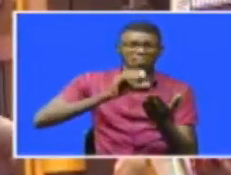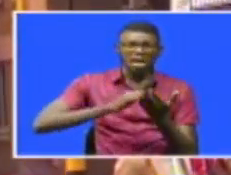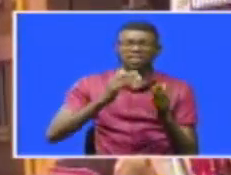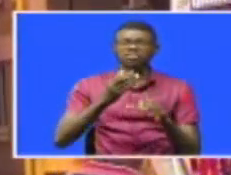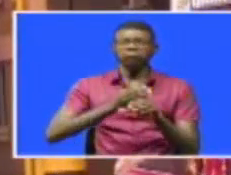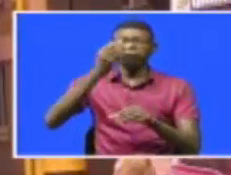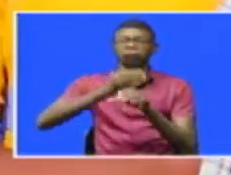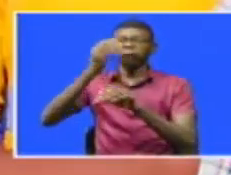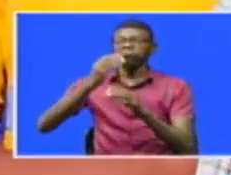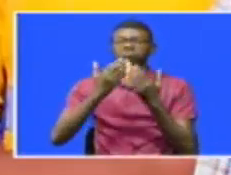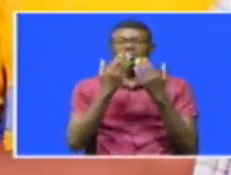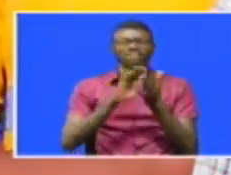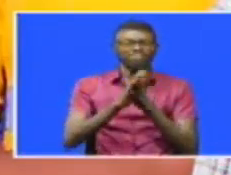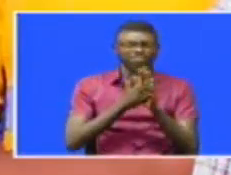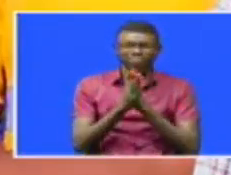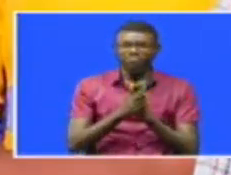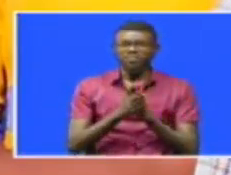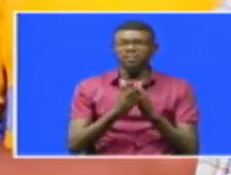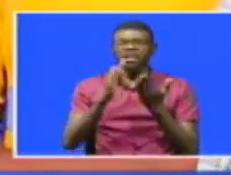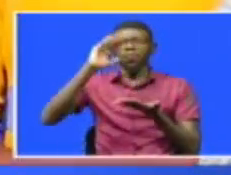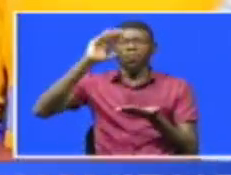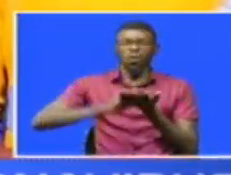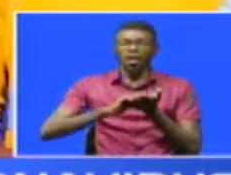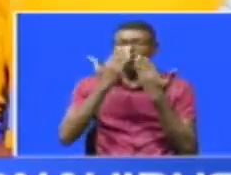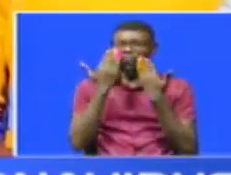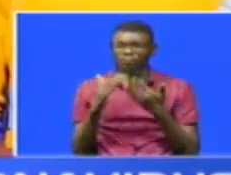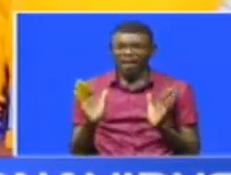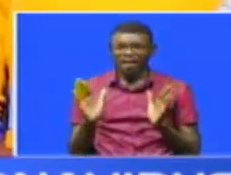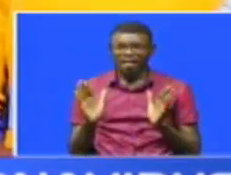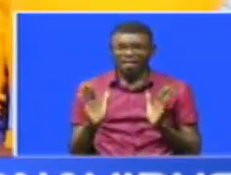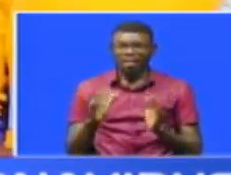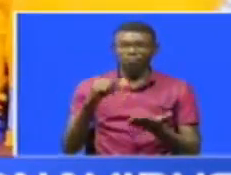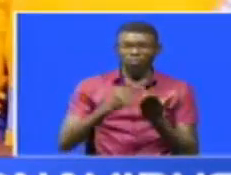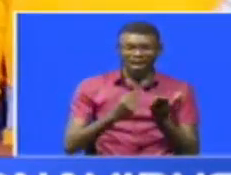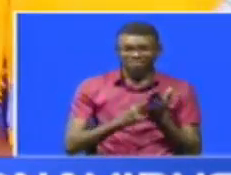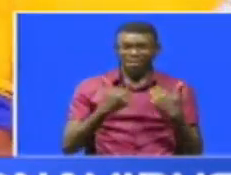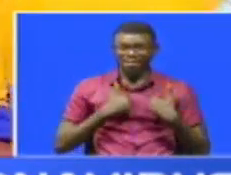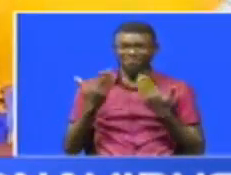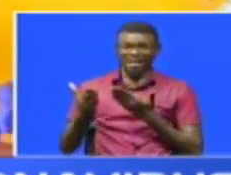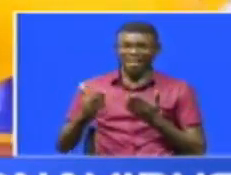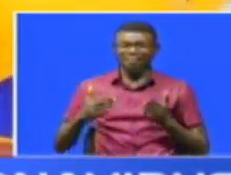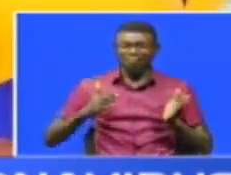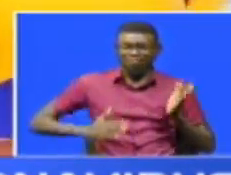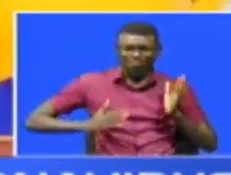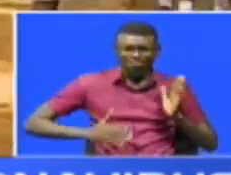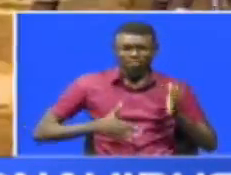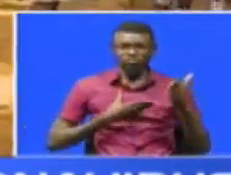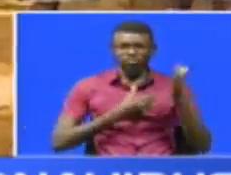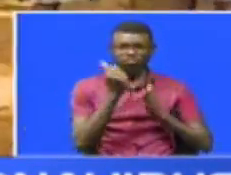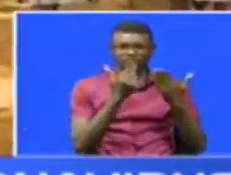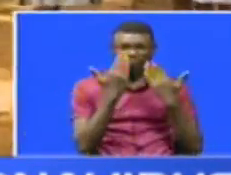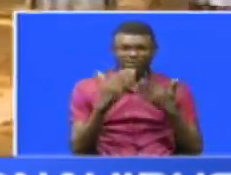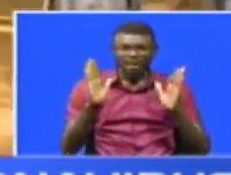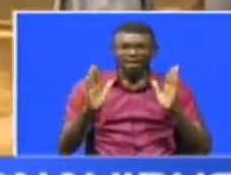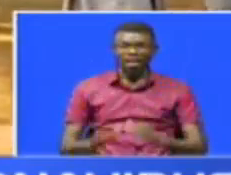supermarkets. Zile ambao tunatumia sasa tumepata inji jirani, Uganda ndio mahali tulikimbilia na tukapata.